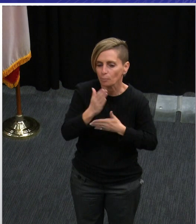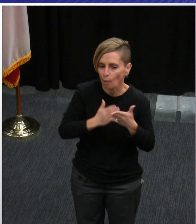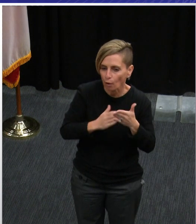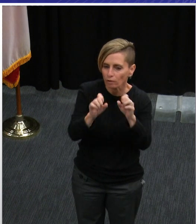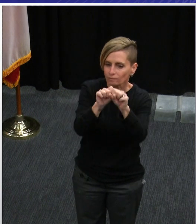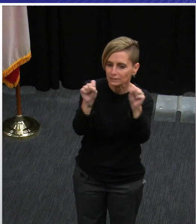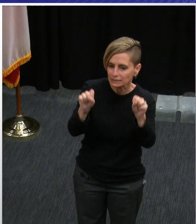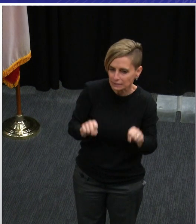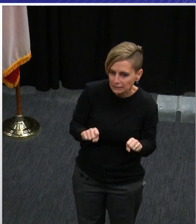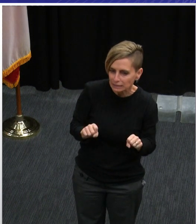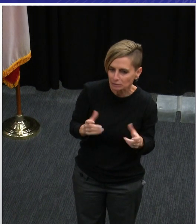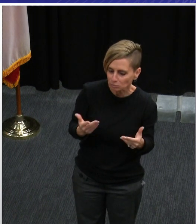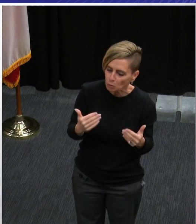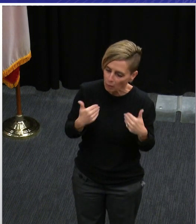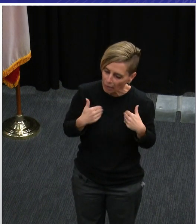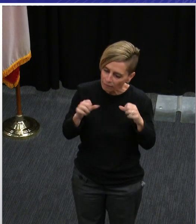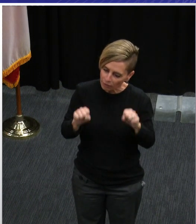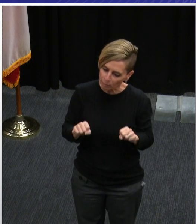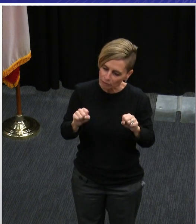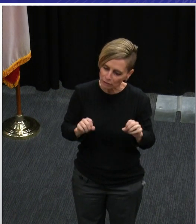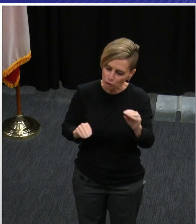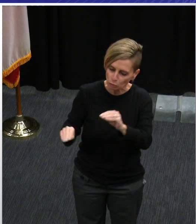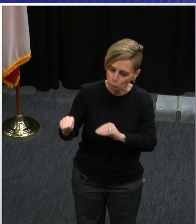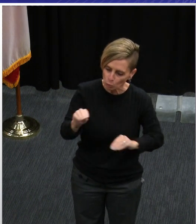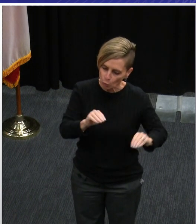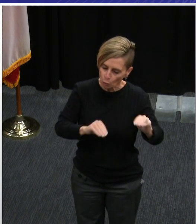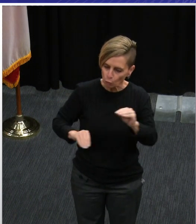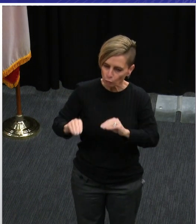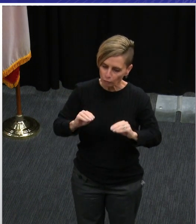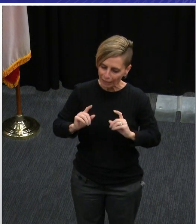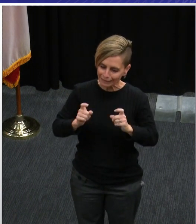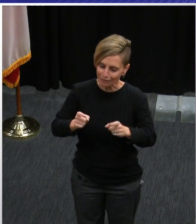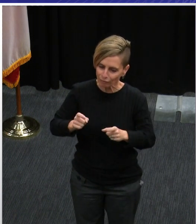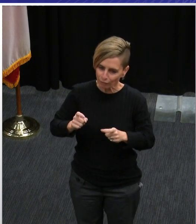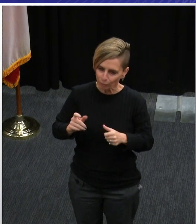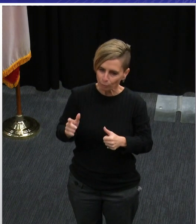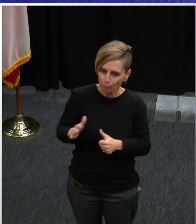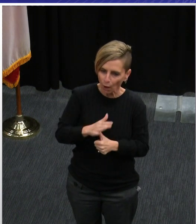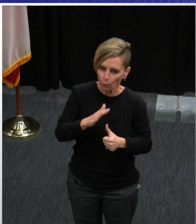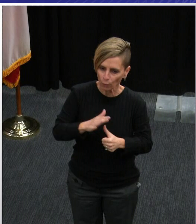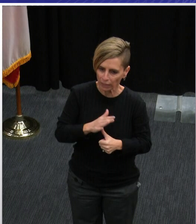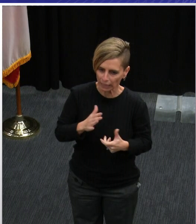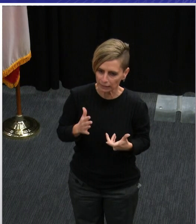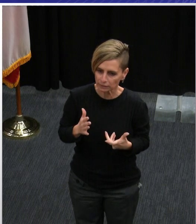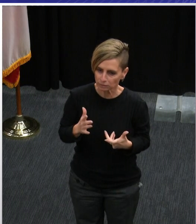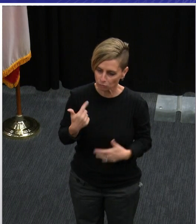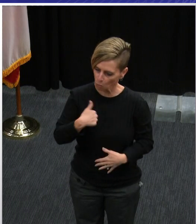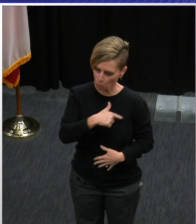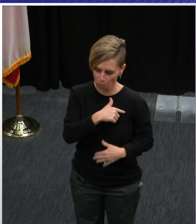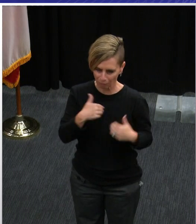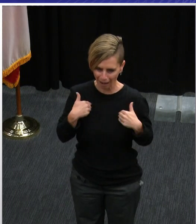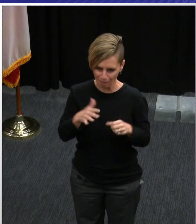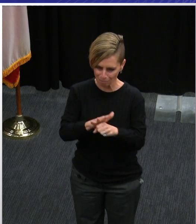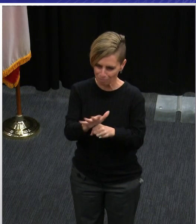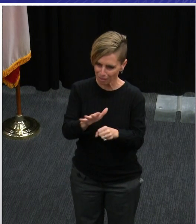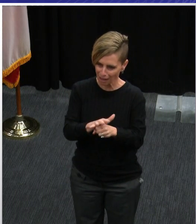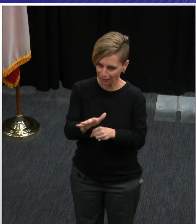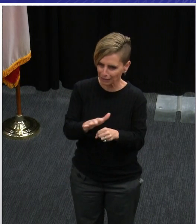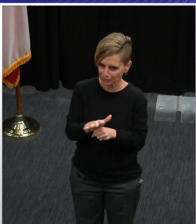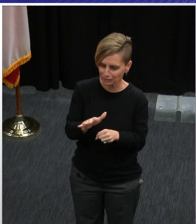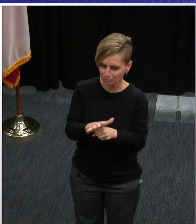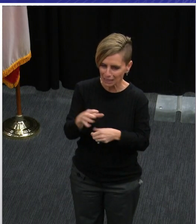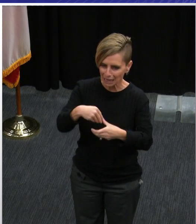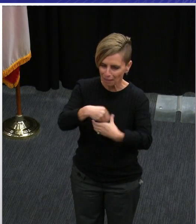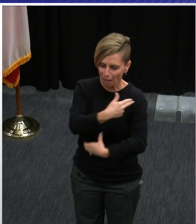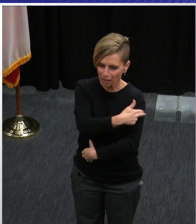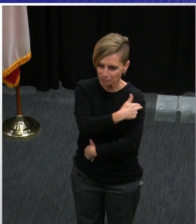ability to move things around and prioritize. And so we have capacity today. We're just trying to look forward and say, as we did early on